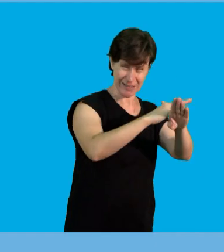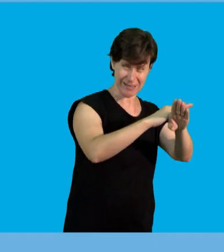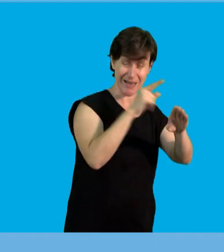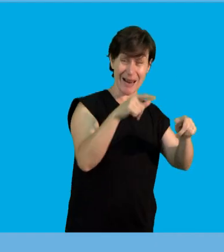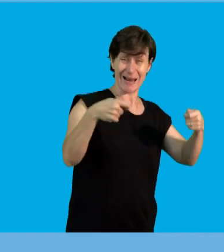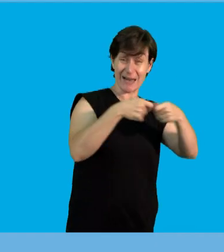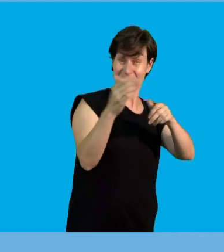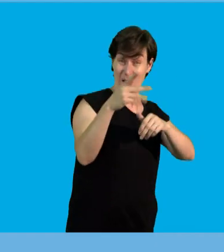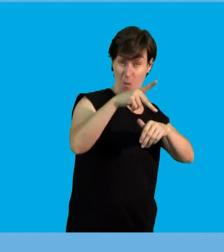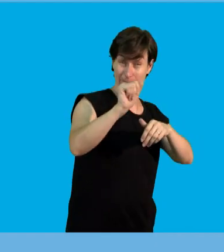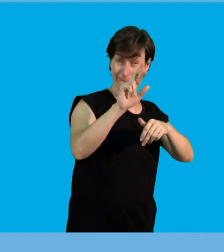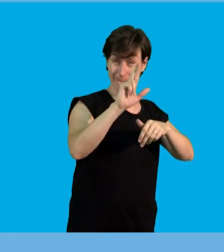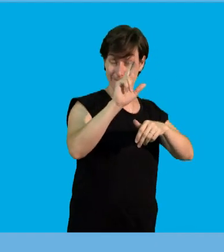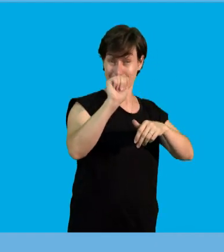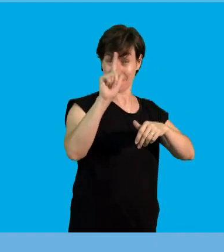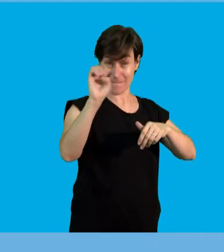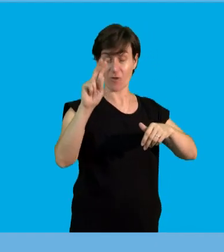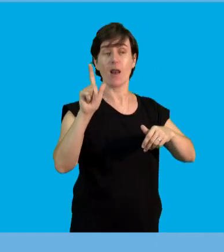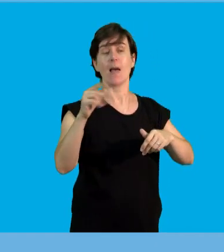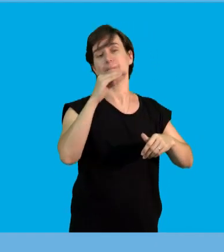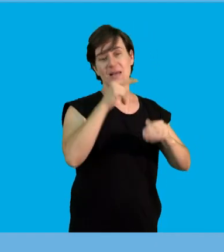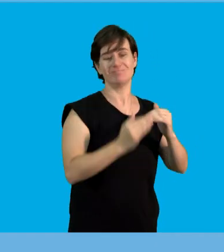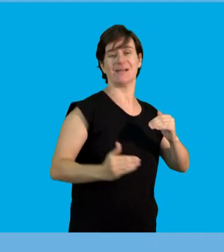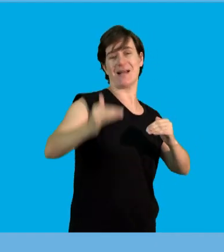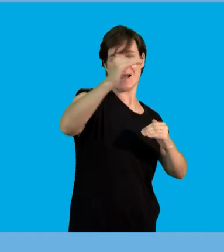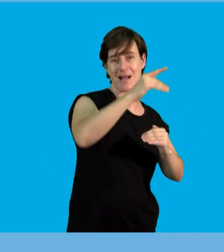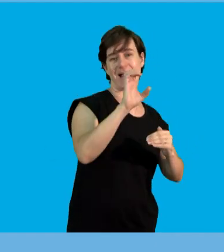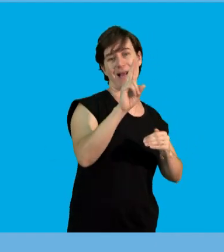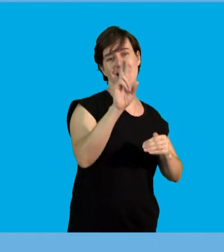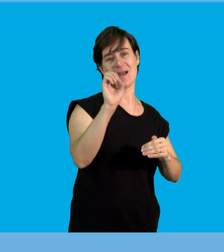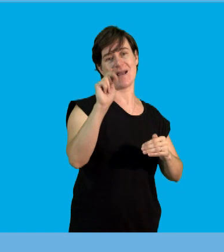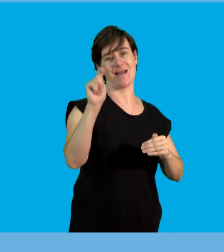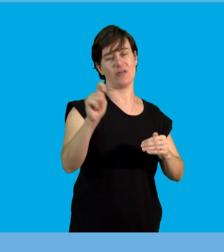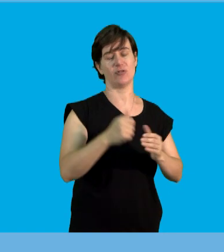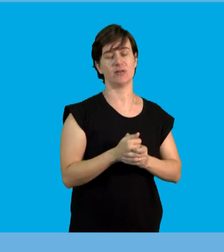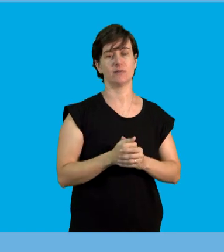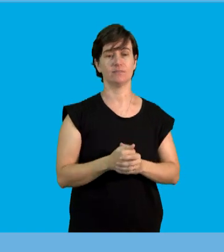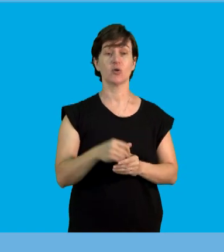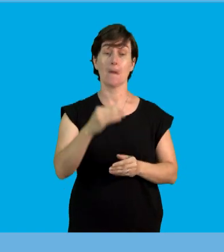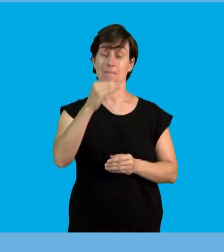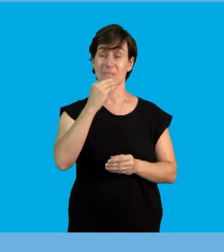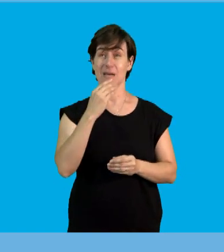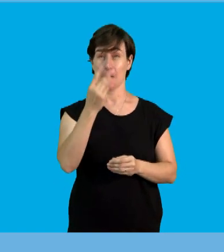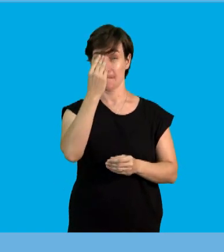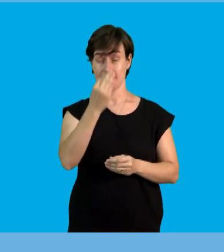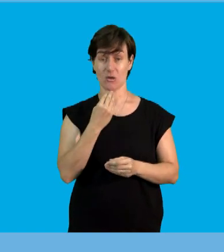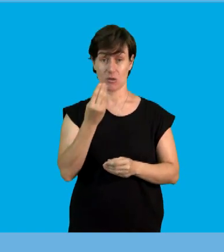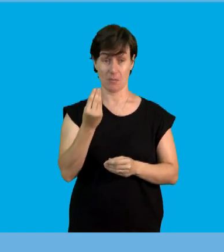more resistors connected in parallel. So arranging them in terms of the increasing current